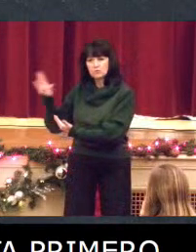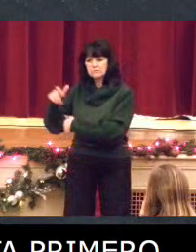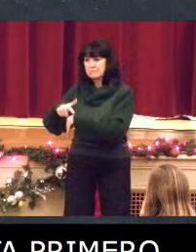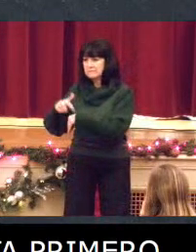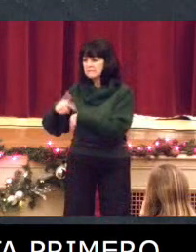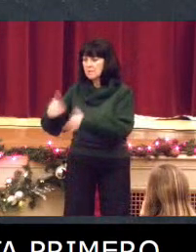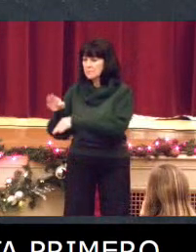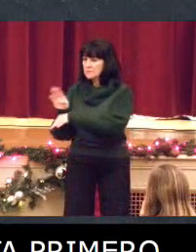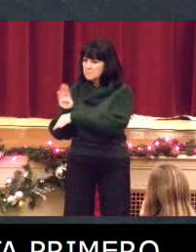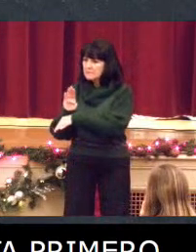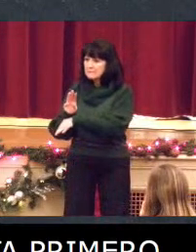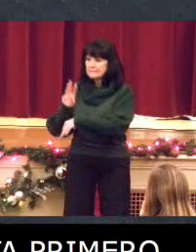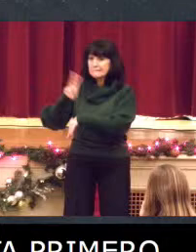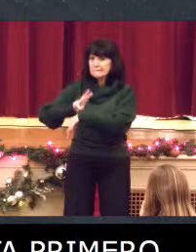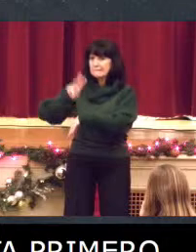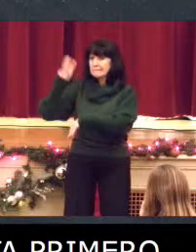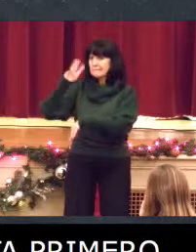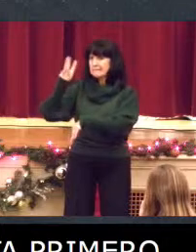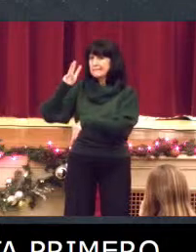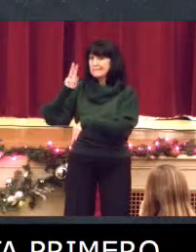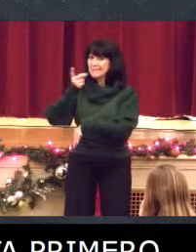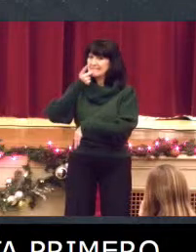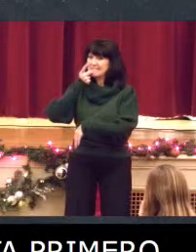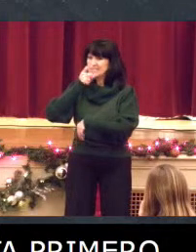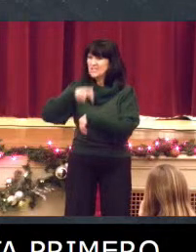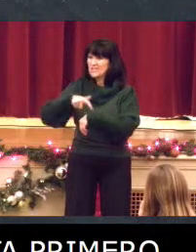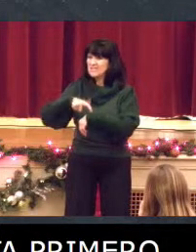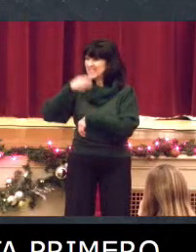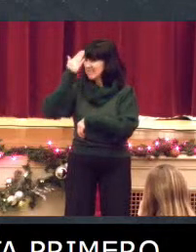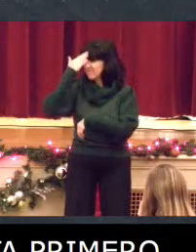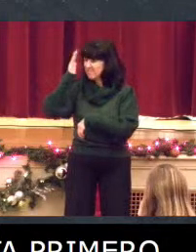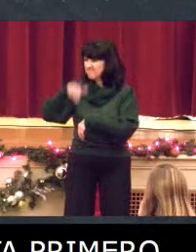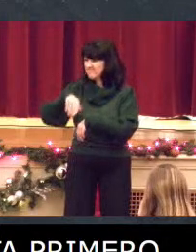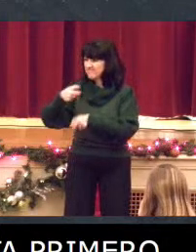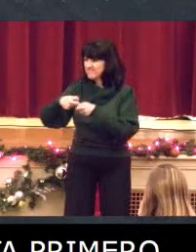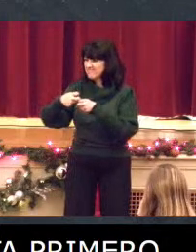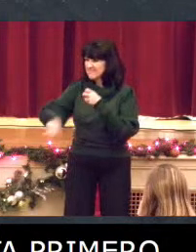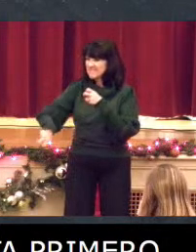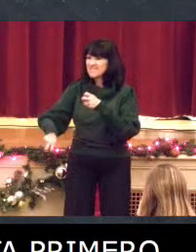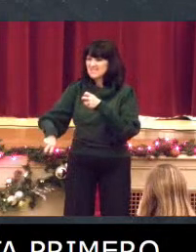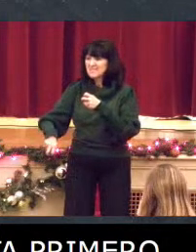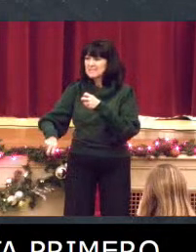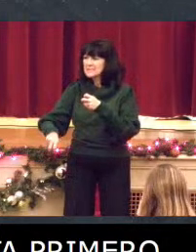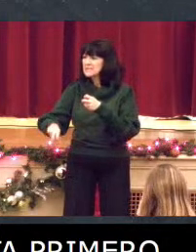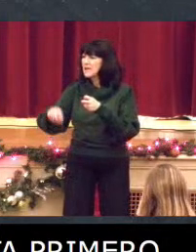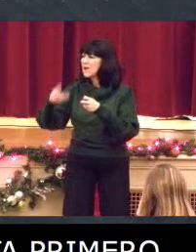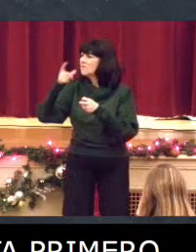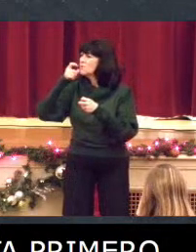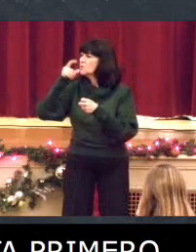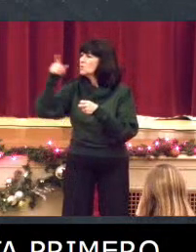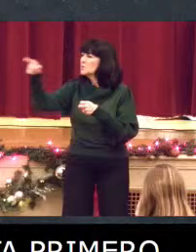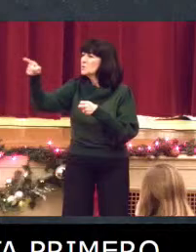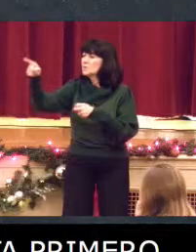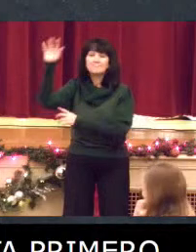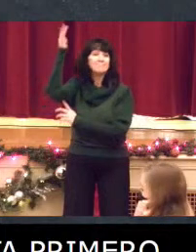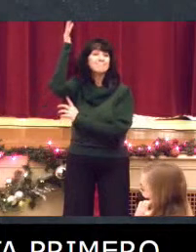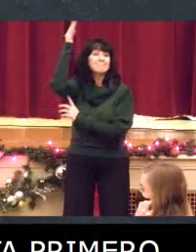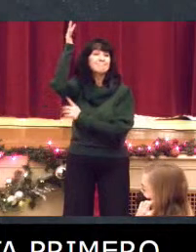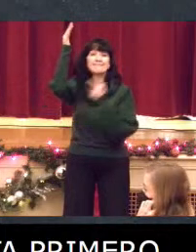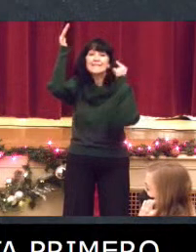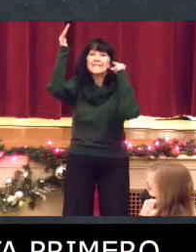at 6 o'clock when it's dinner time. And to Principal Roberts, who I don't see her in the room right now, great,